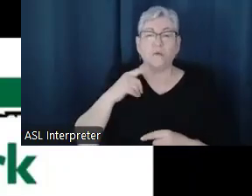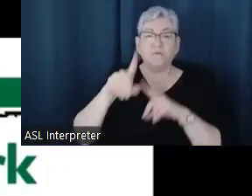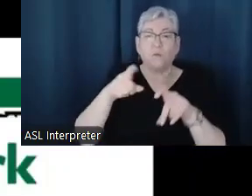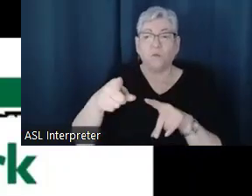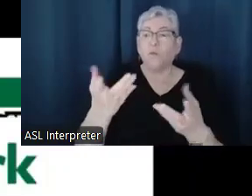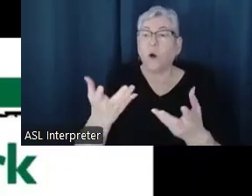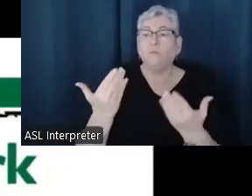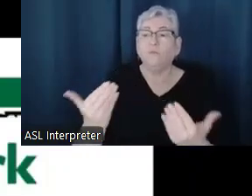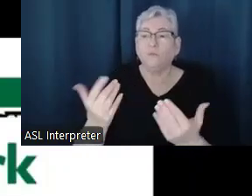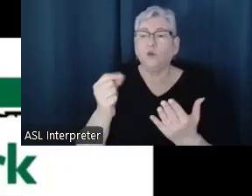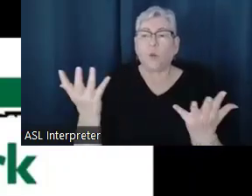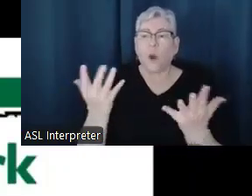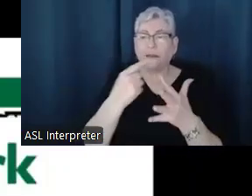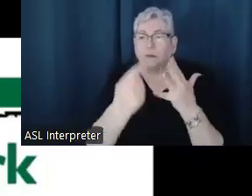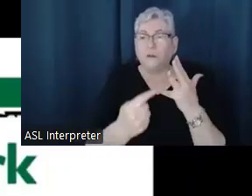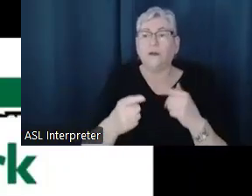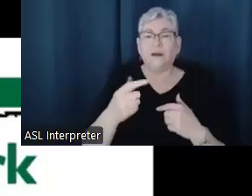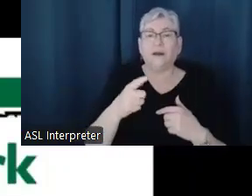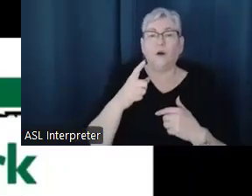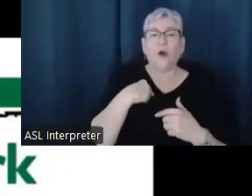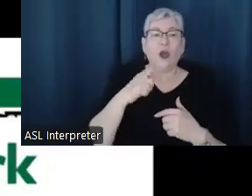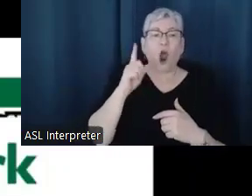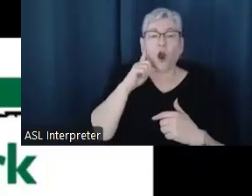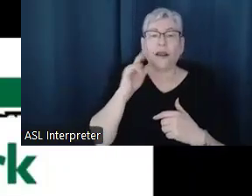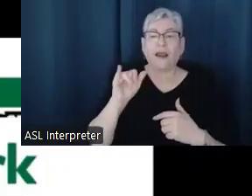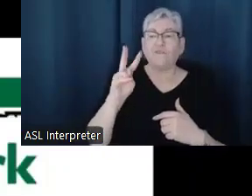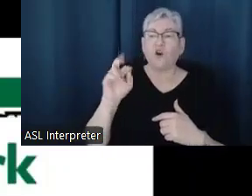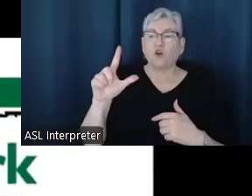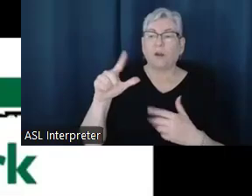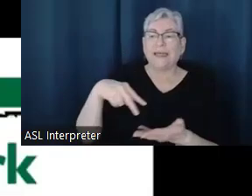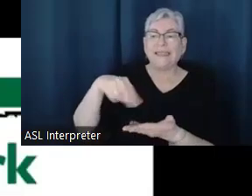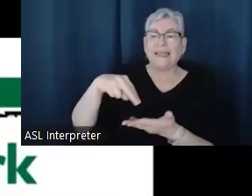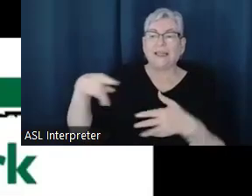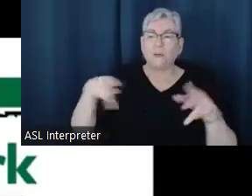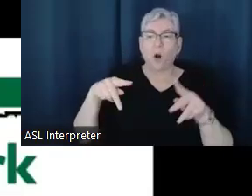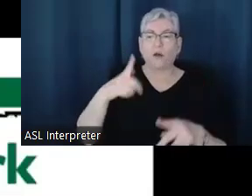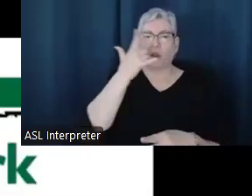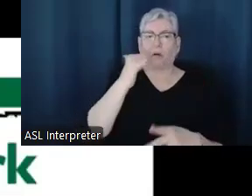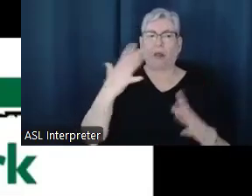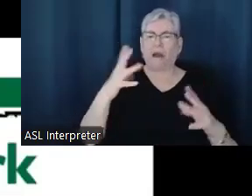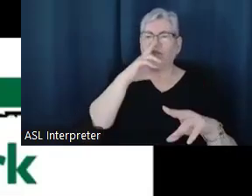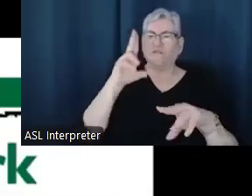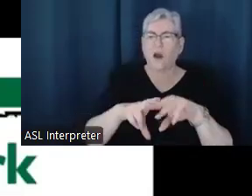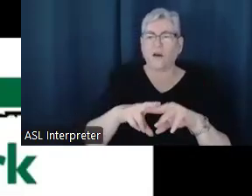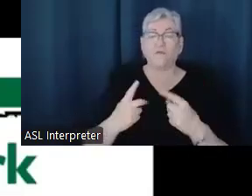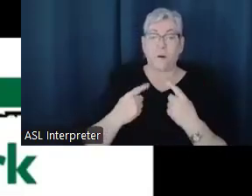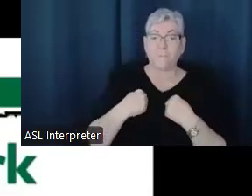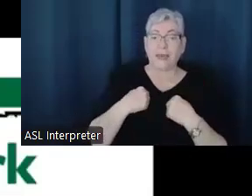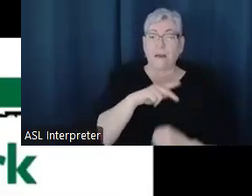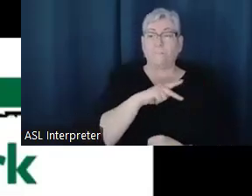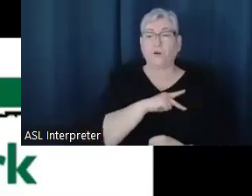So we all heard about these virtual dance parties, and they looked like they were so much fun. But for me personally in my